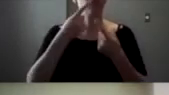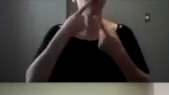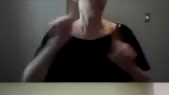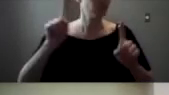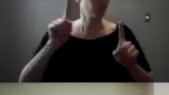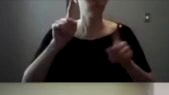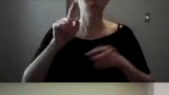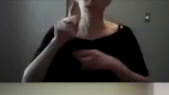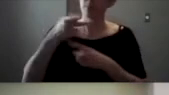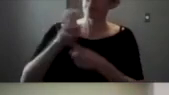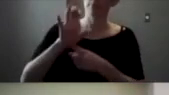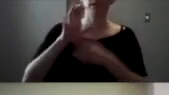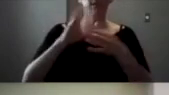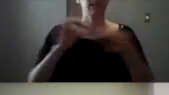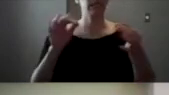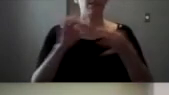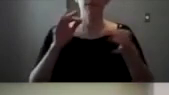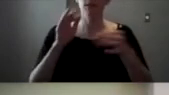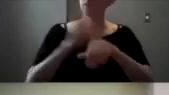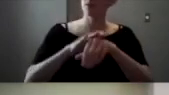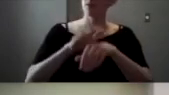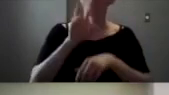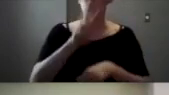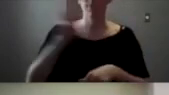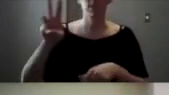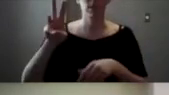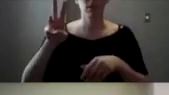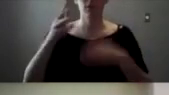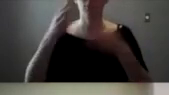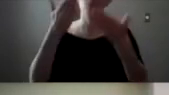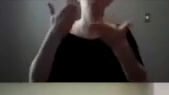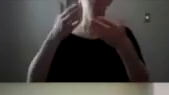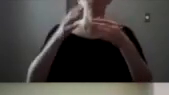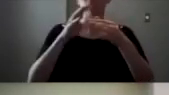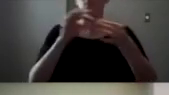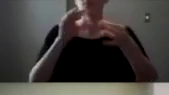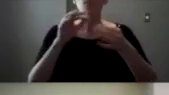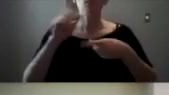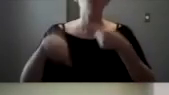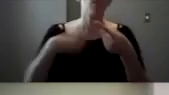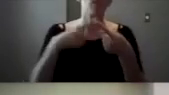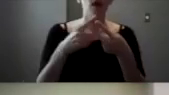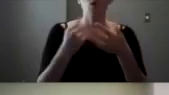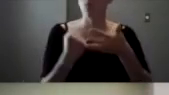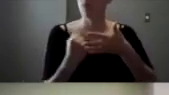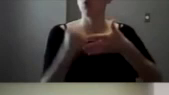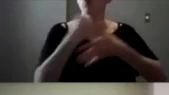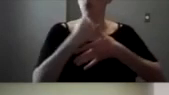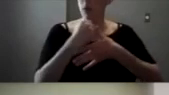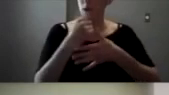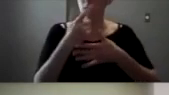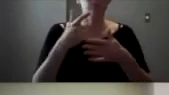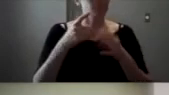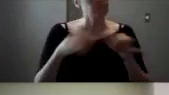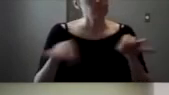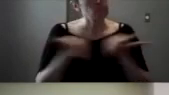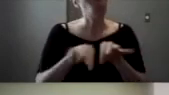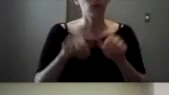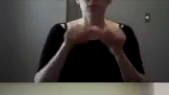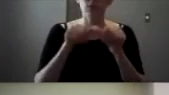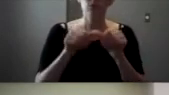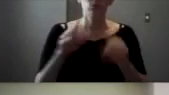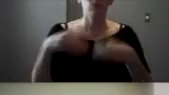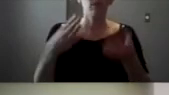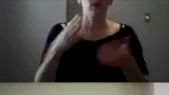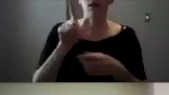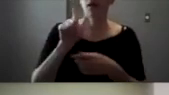statement, fortunately, on their website about what they consider to be the priority of continuing to provide LARC